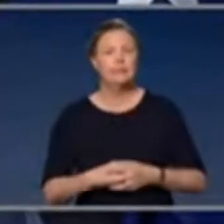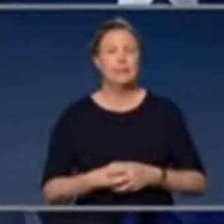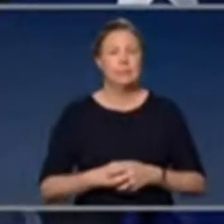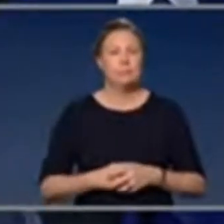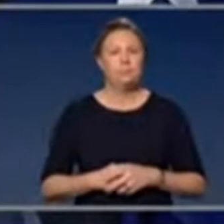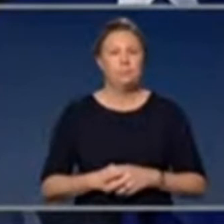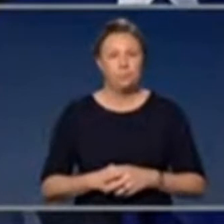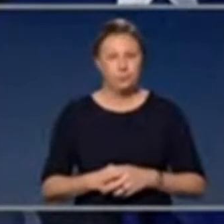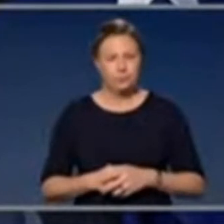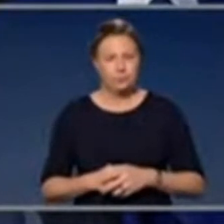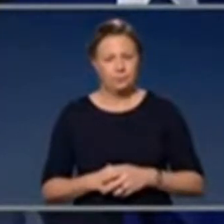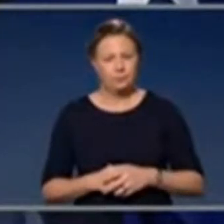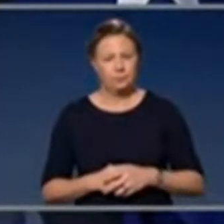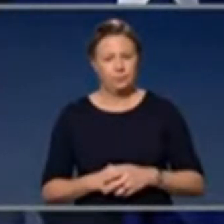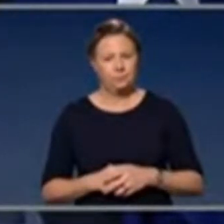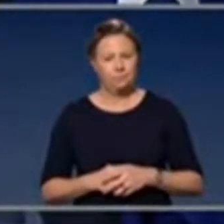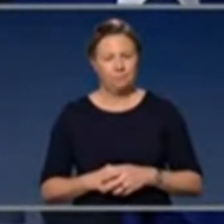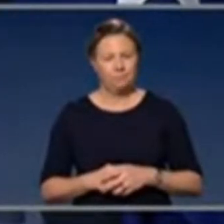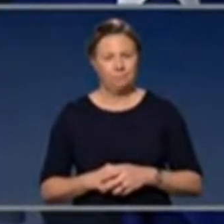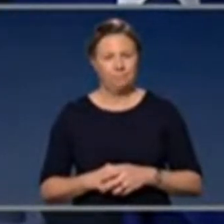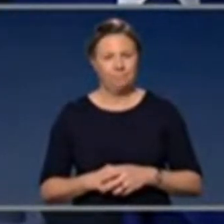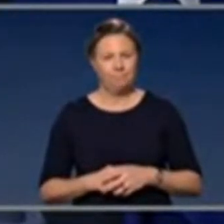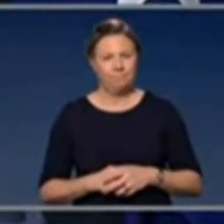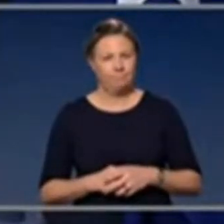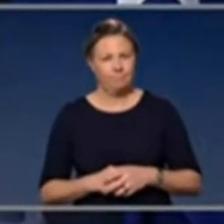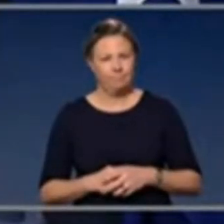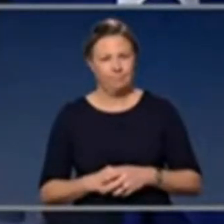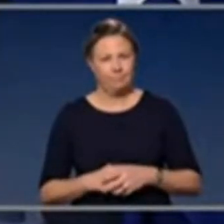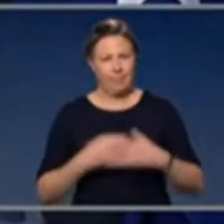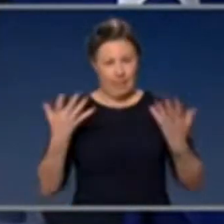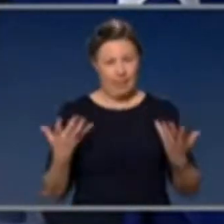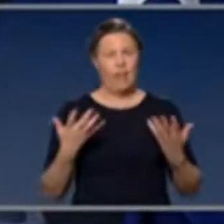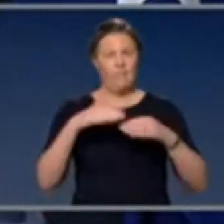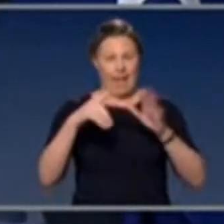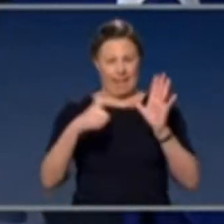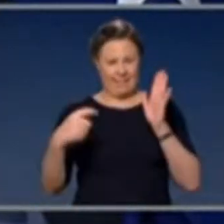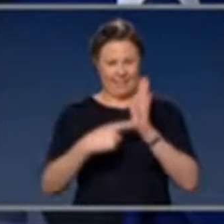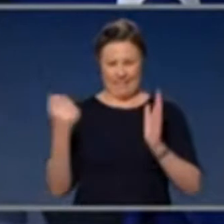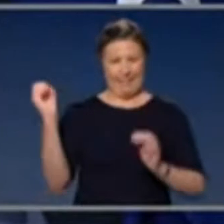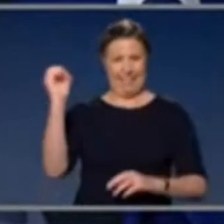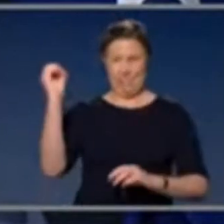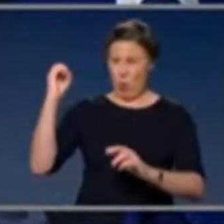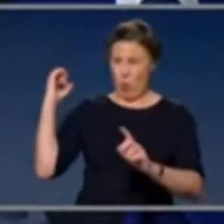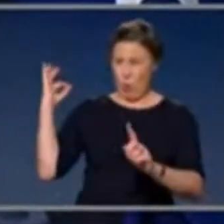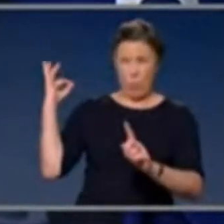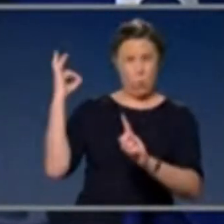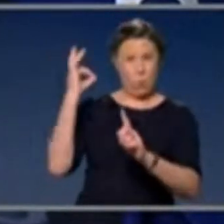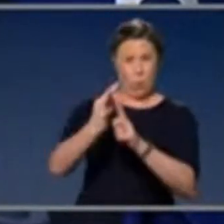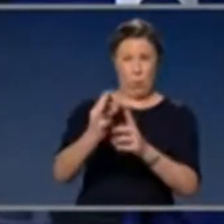transparency, letting the sunshine in. If there is a clear definition of what a hotspot is, then it would